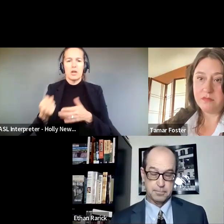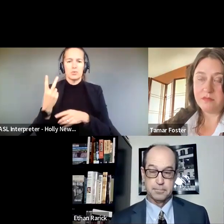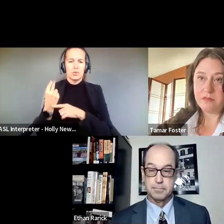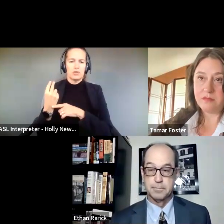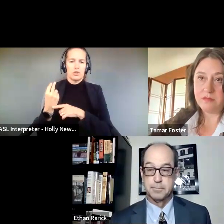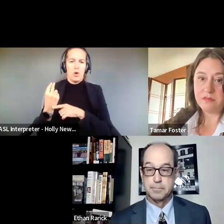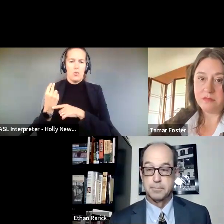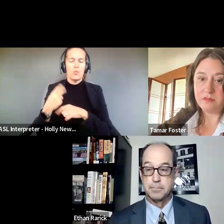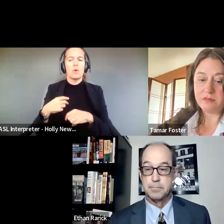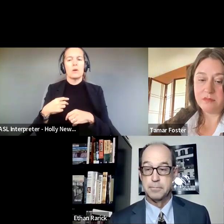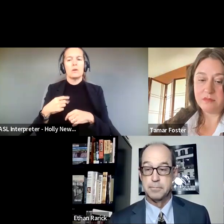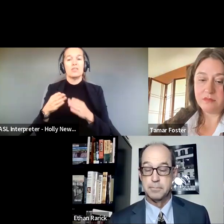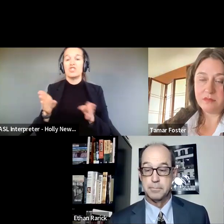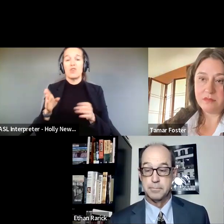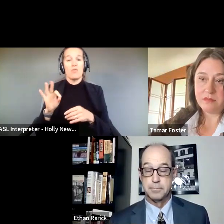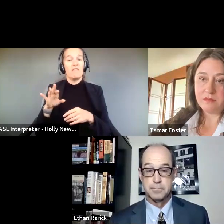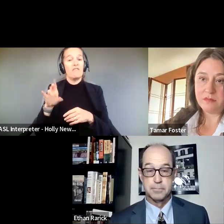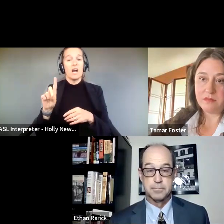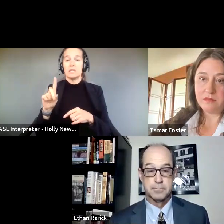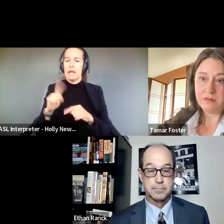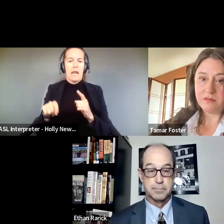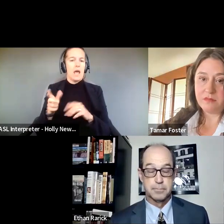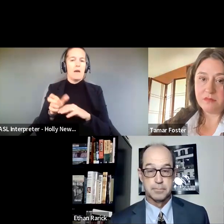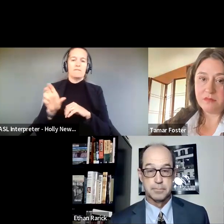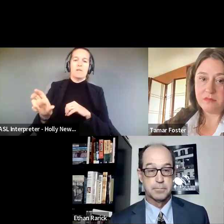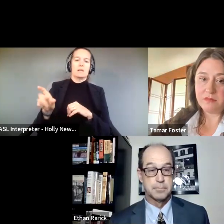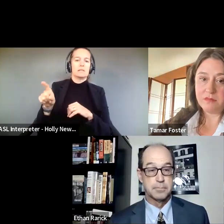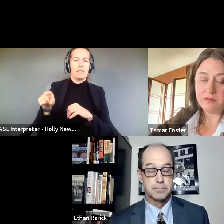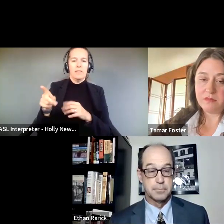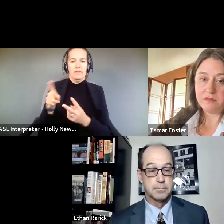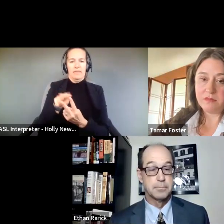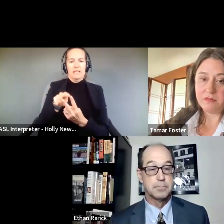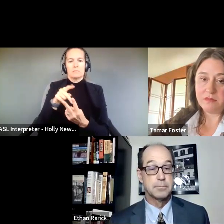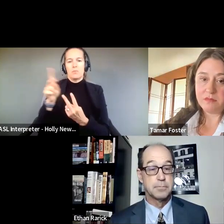general fund cannot fund these